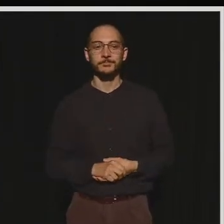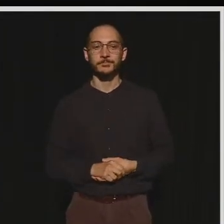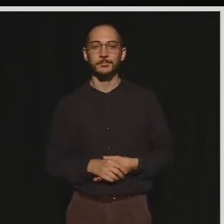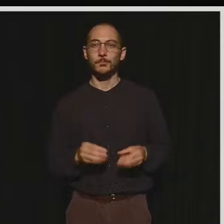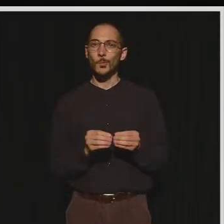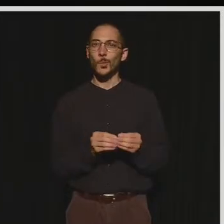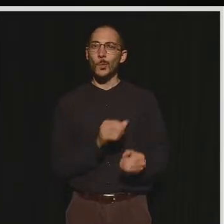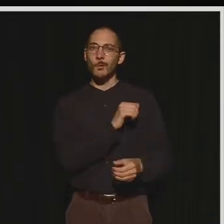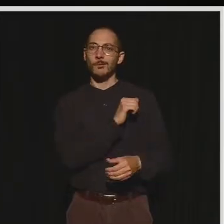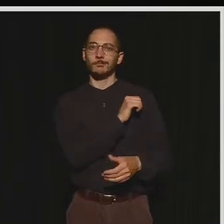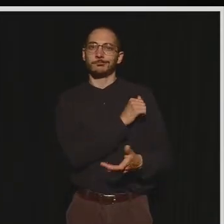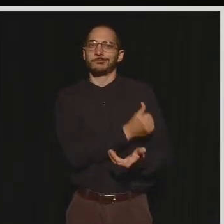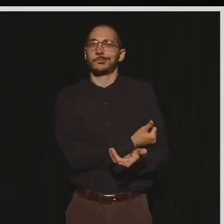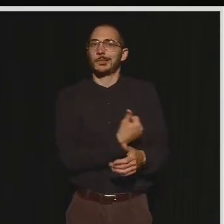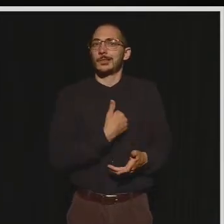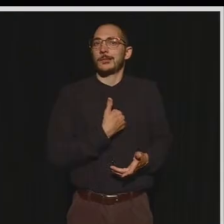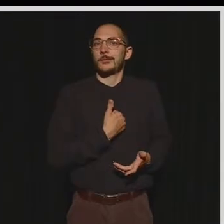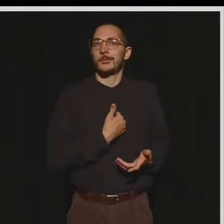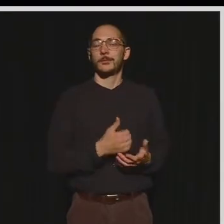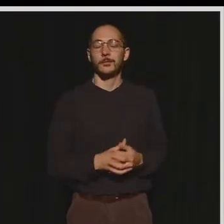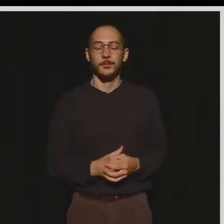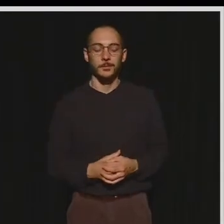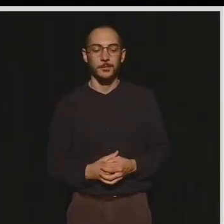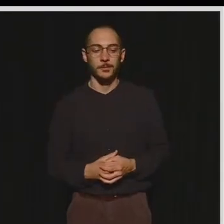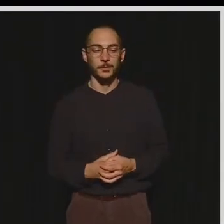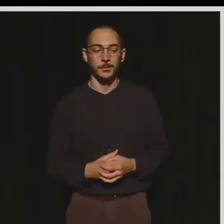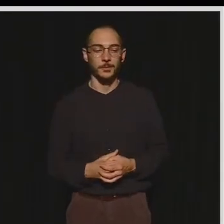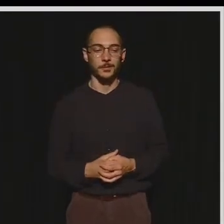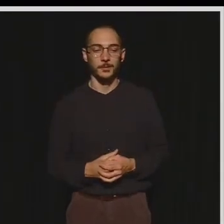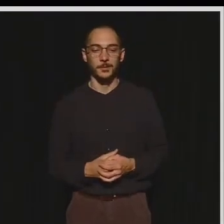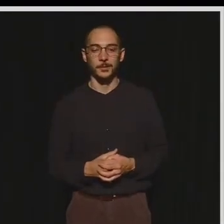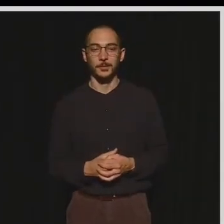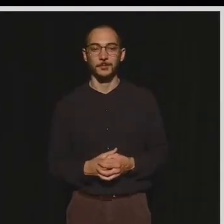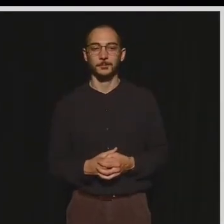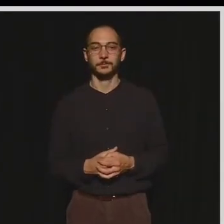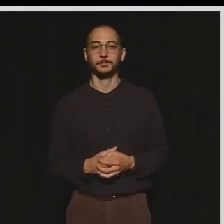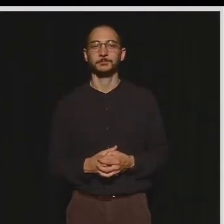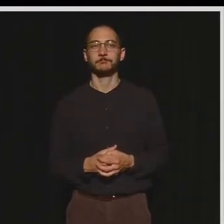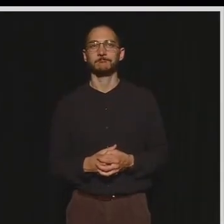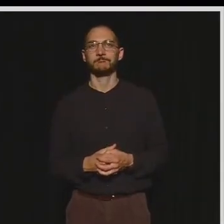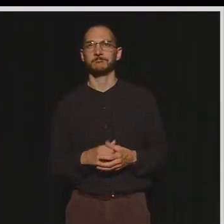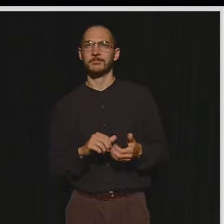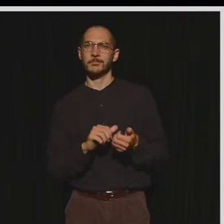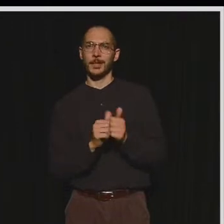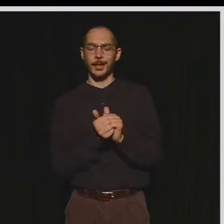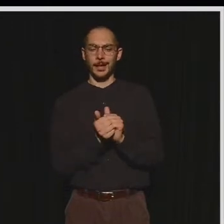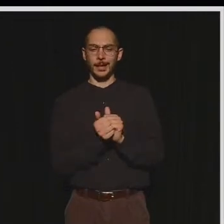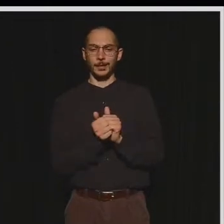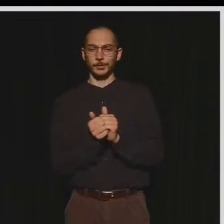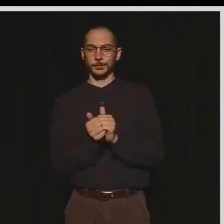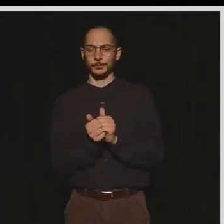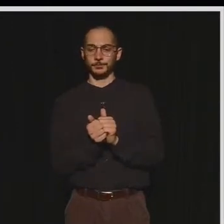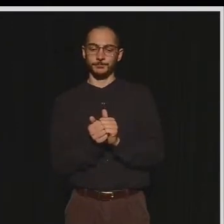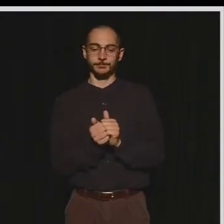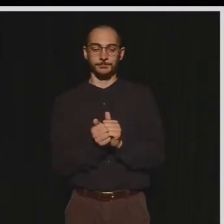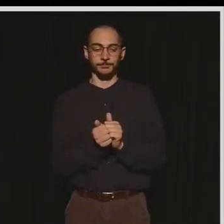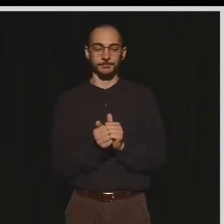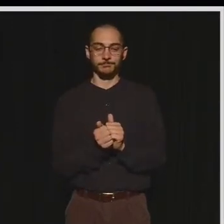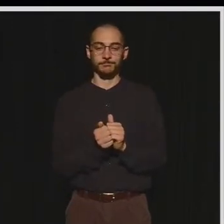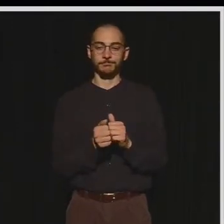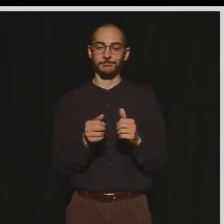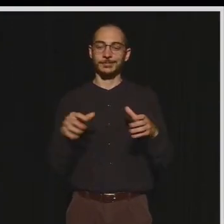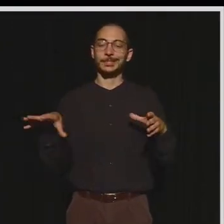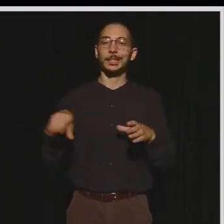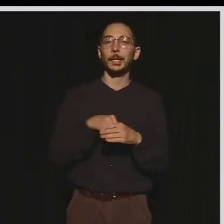increasing and increasing. And as that's happened over the 20 years, and currently right now with this moment